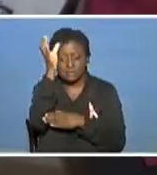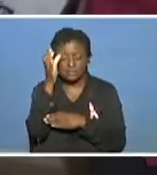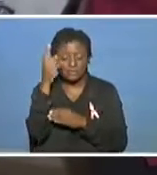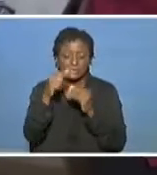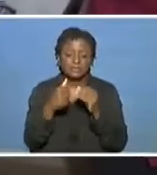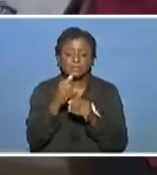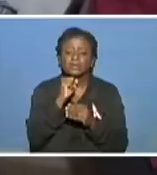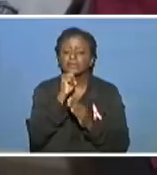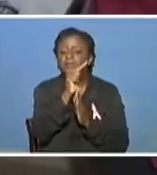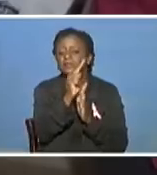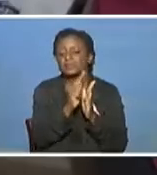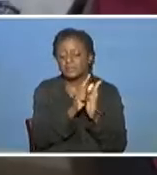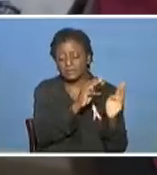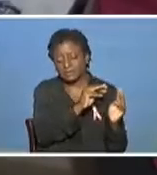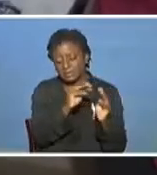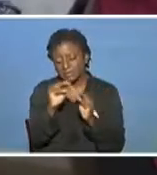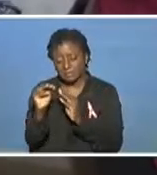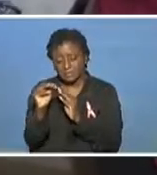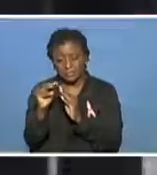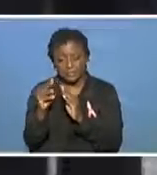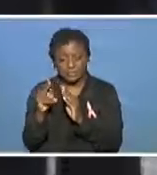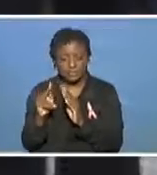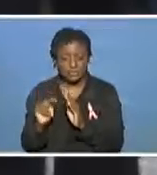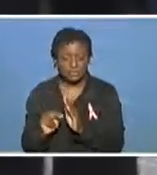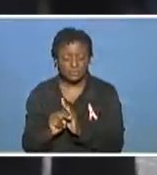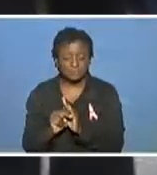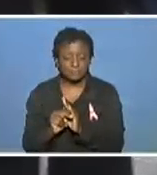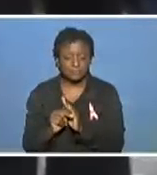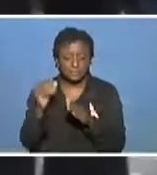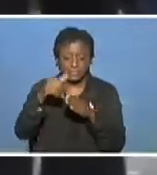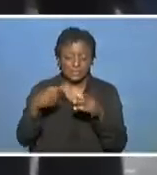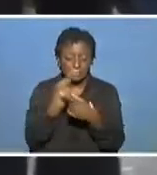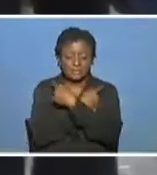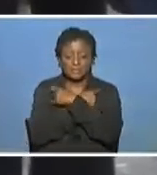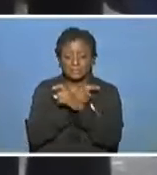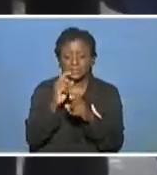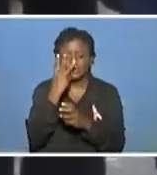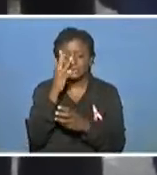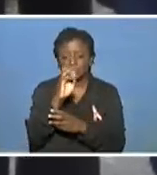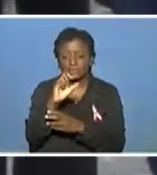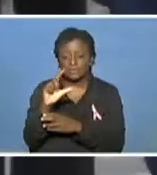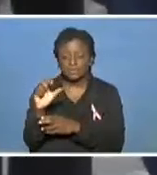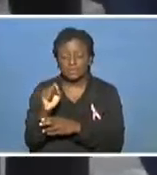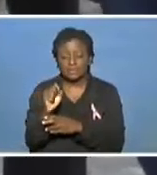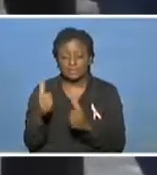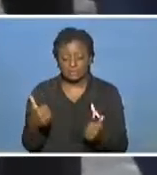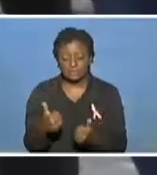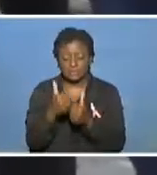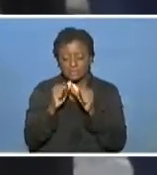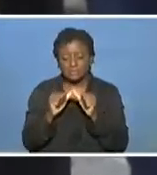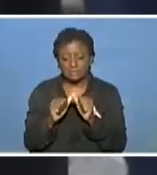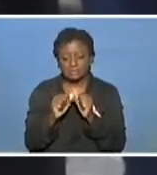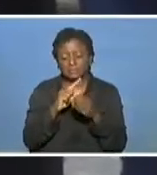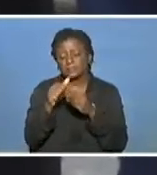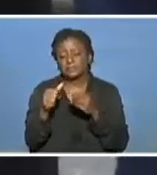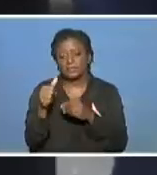about illegal immigration. Over on Spanish Wells, challenges linger about poachers. Minister Bell assured that his ministry is